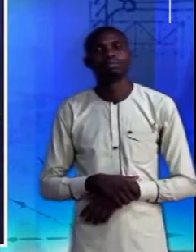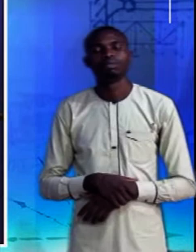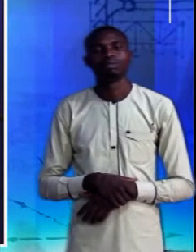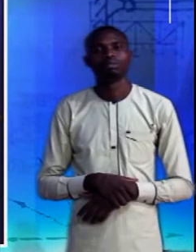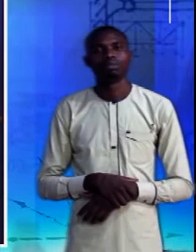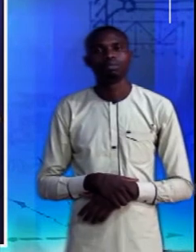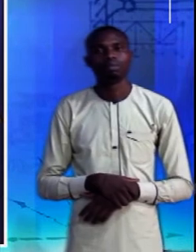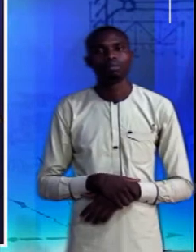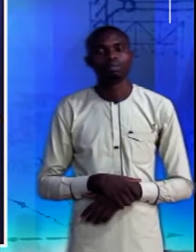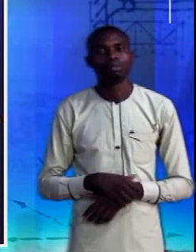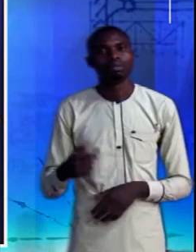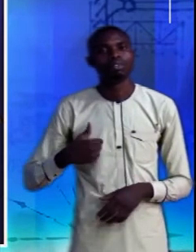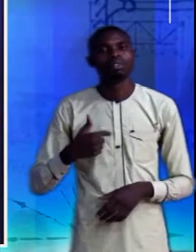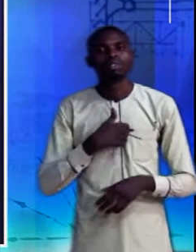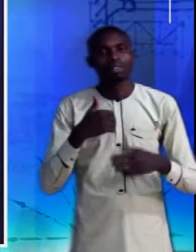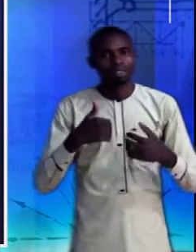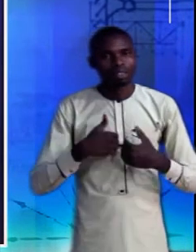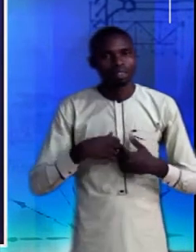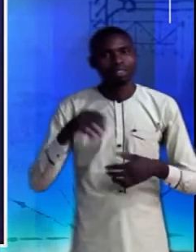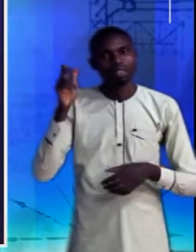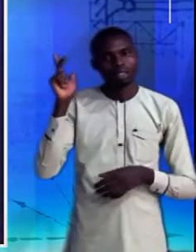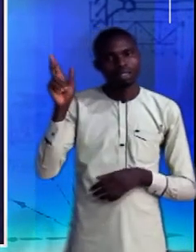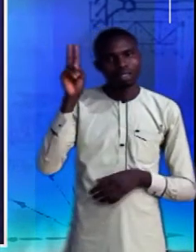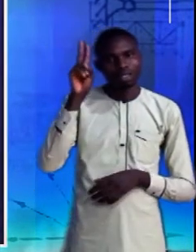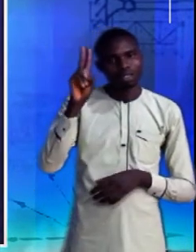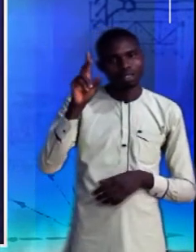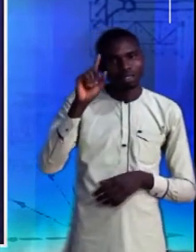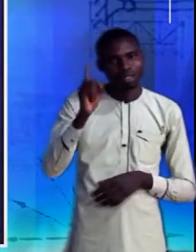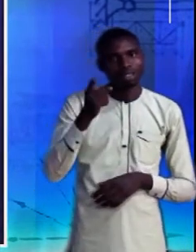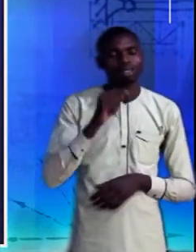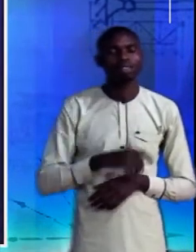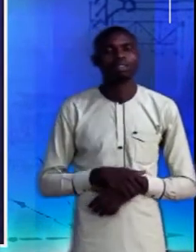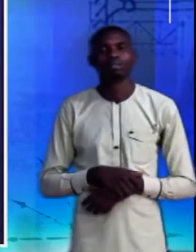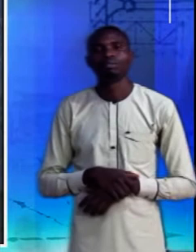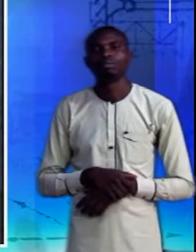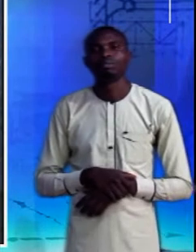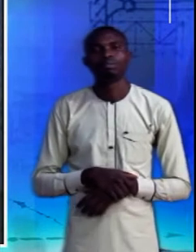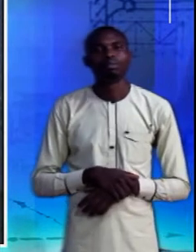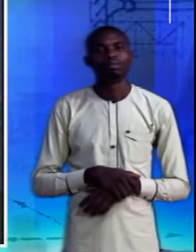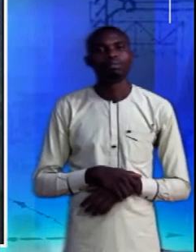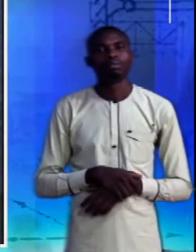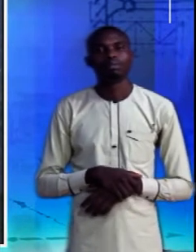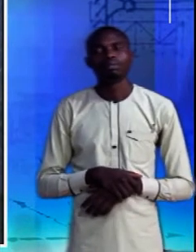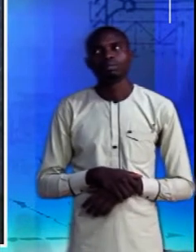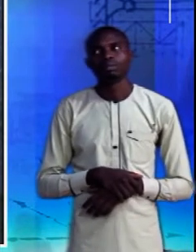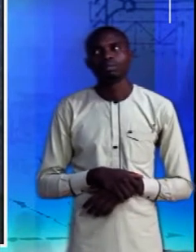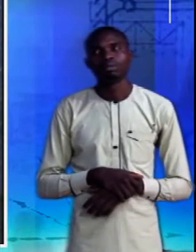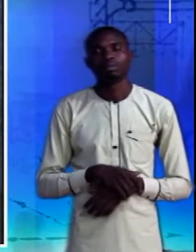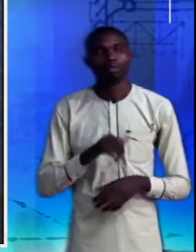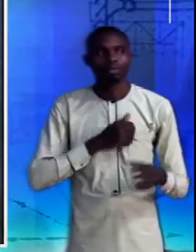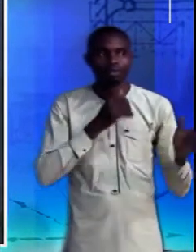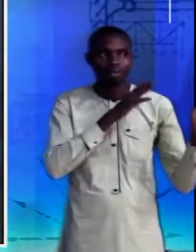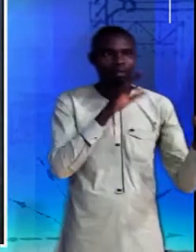during the outbreak? Now, how can we combat those hours? Solution of this